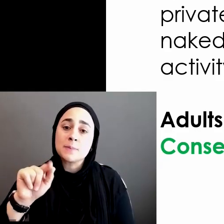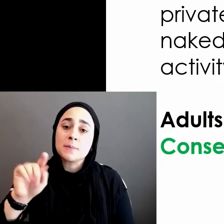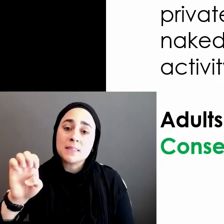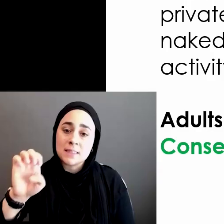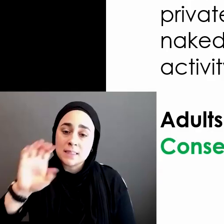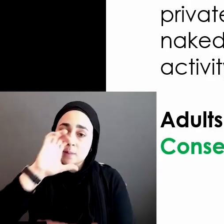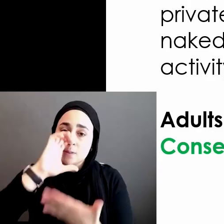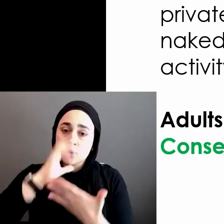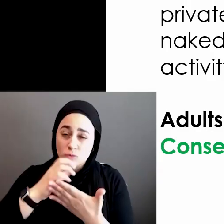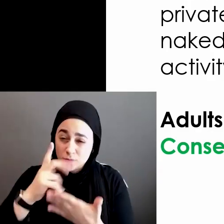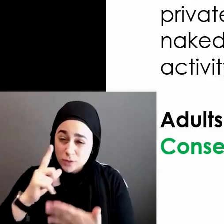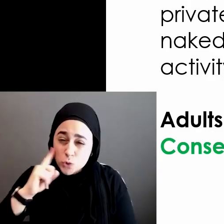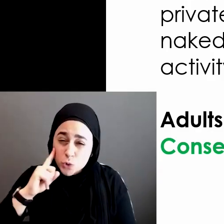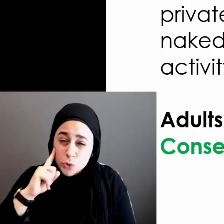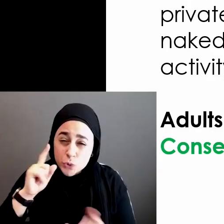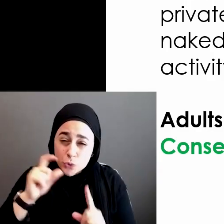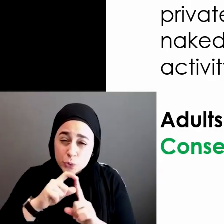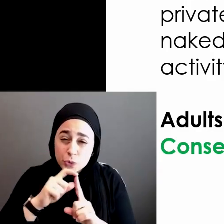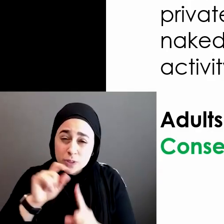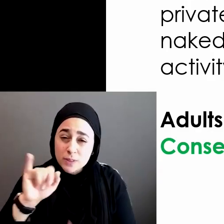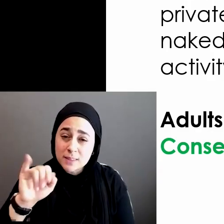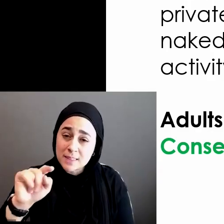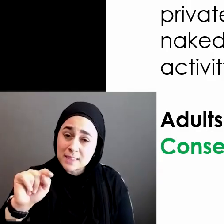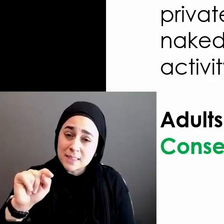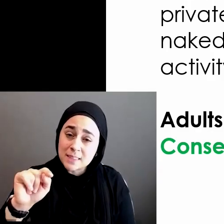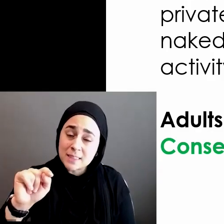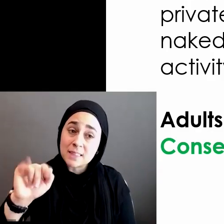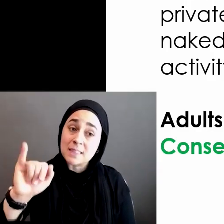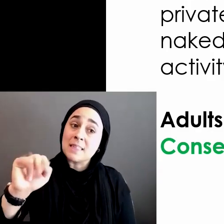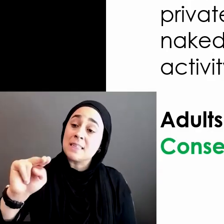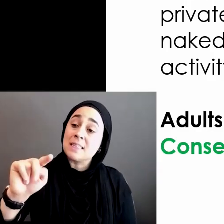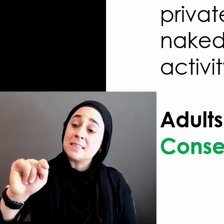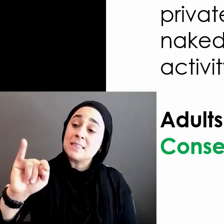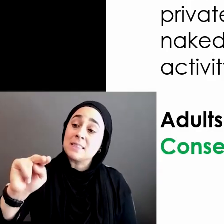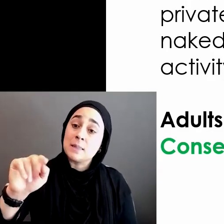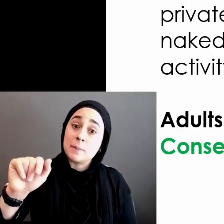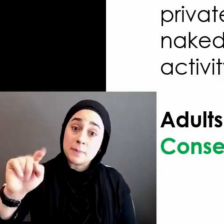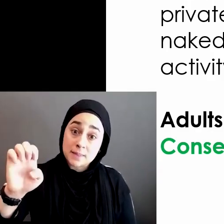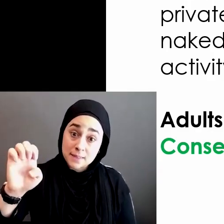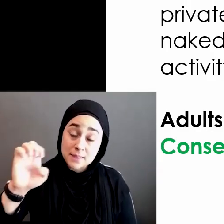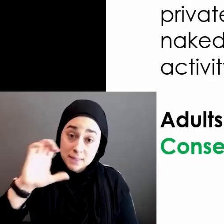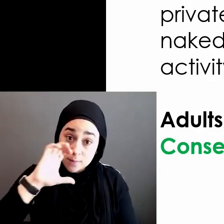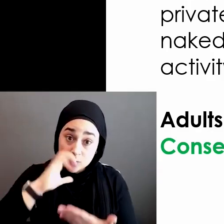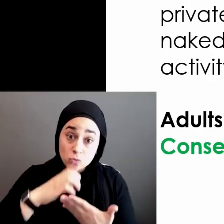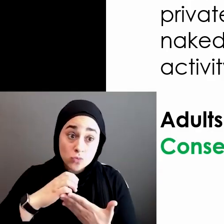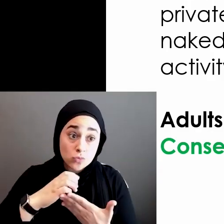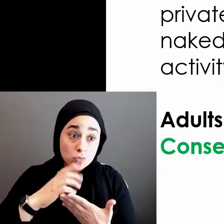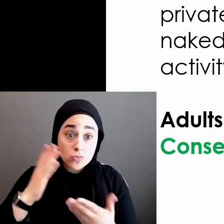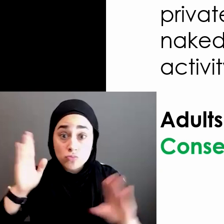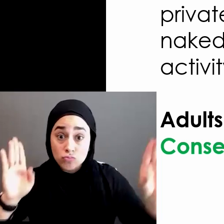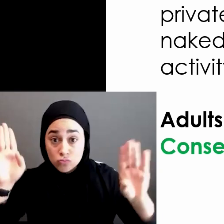legal context, intimate images? Okay, a bunch of hands up, some maybes.